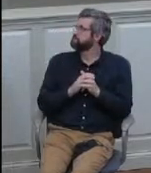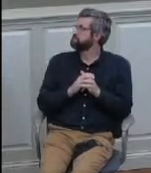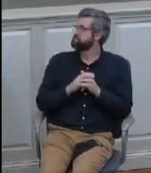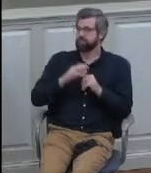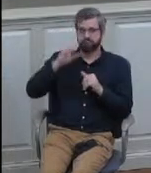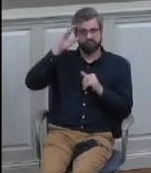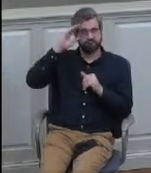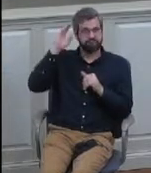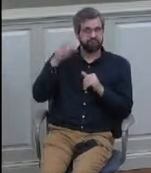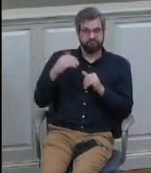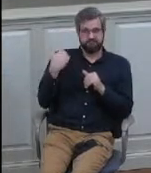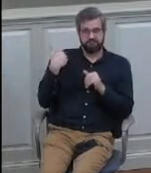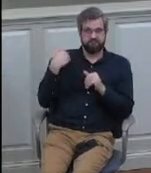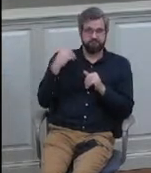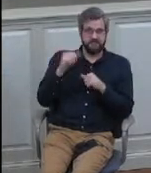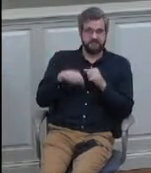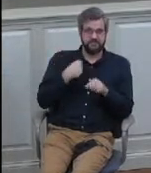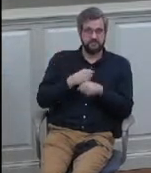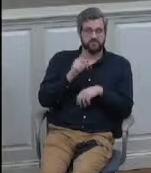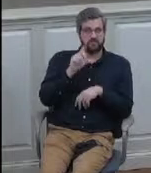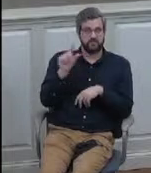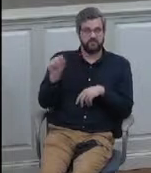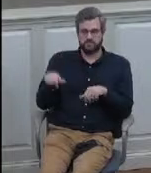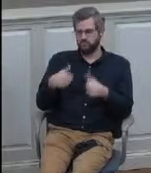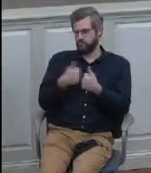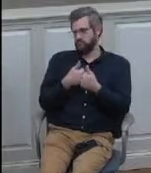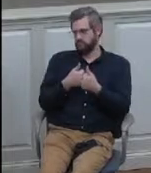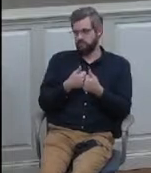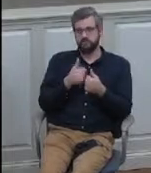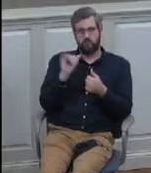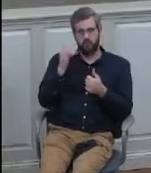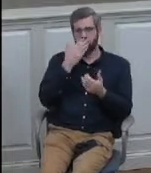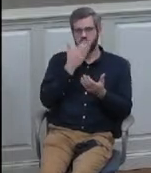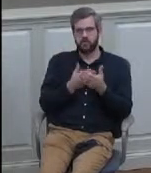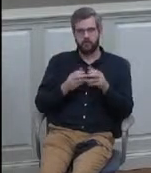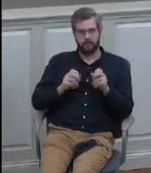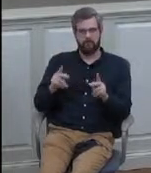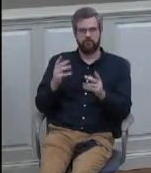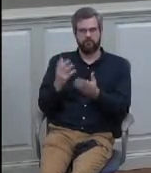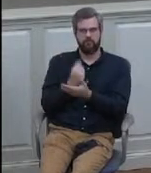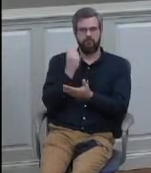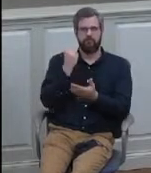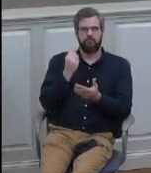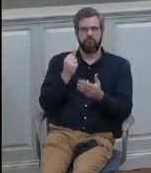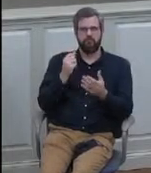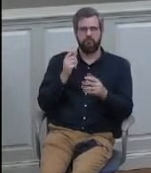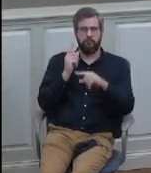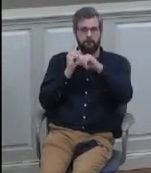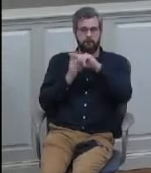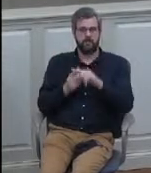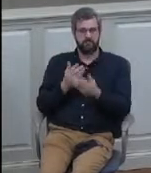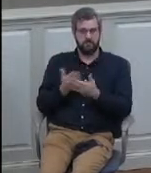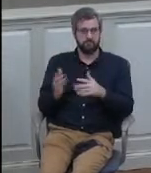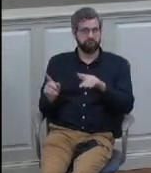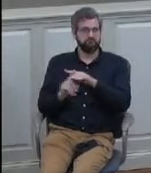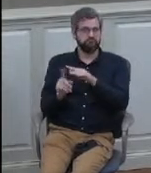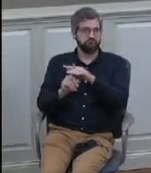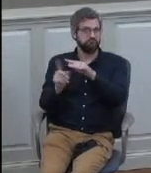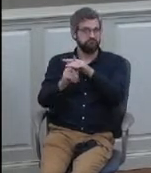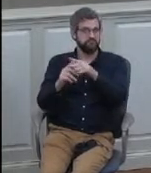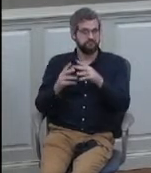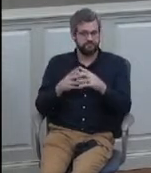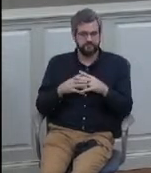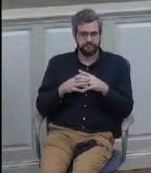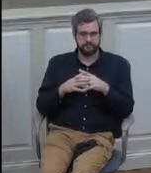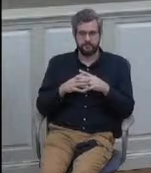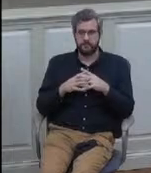2020 has been was a challenging year, but it also presented some good opportunities. I think we had some really positive things come out of the year. And